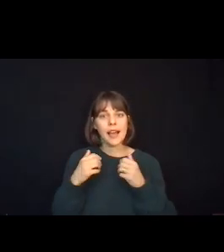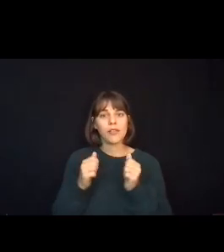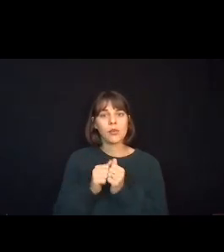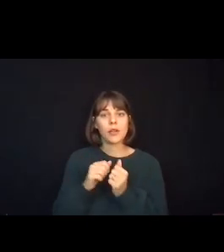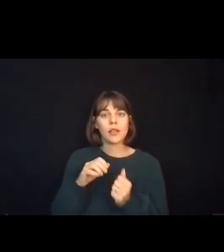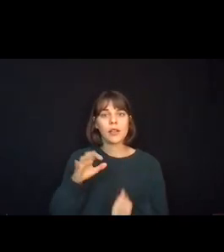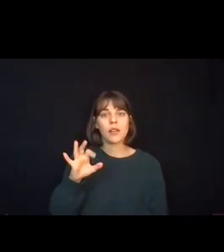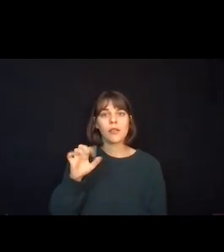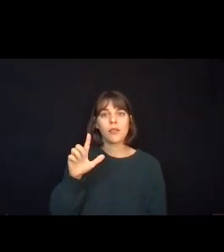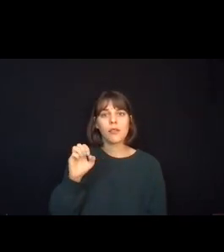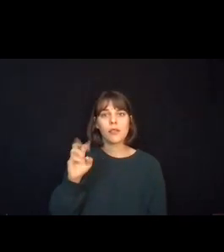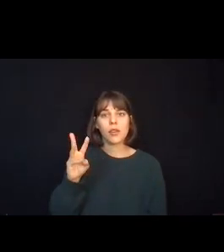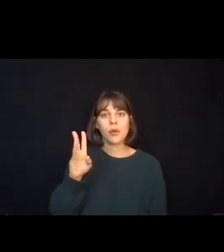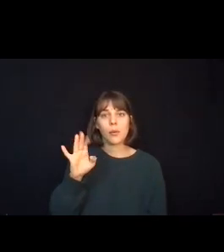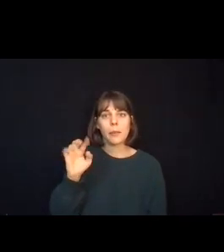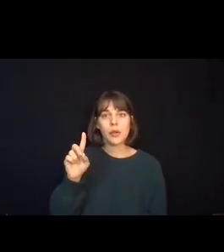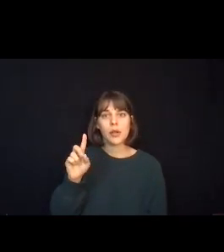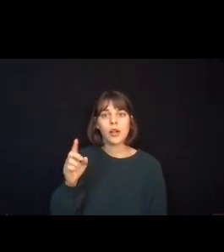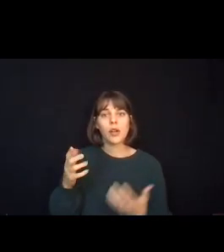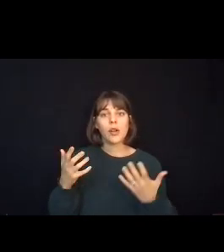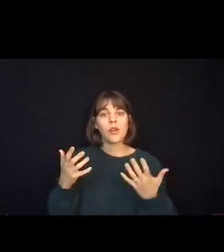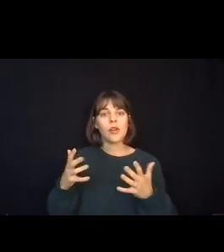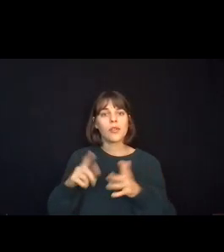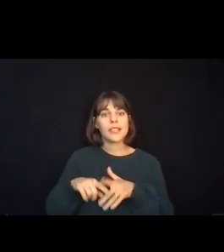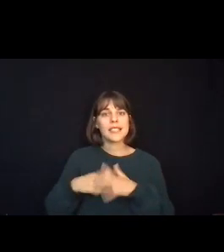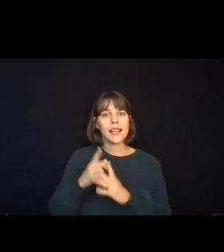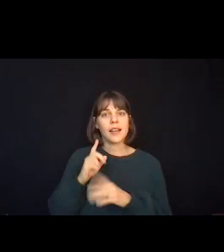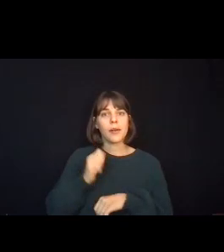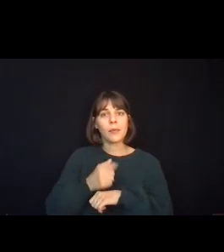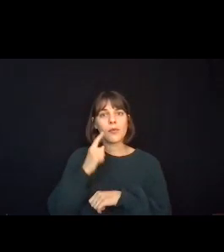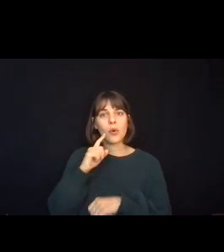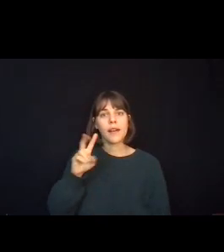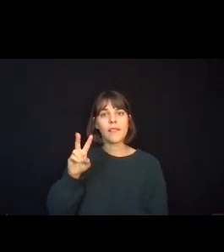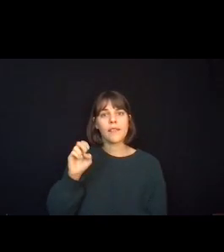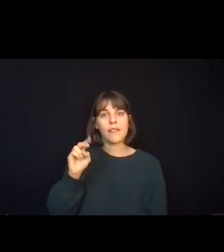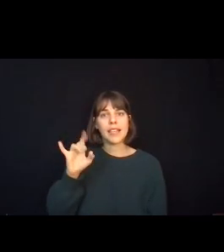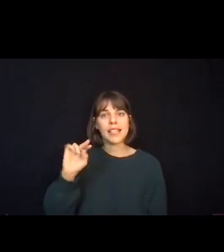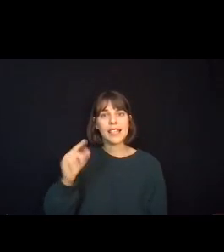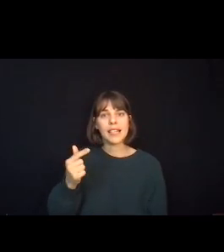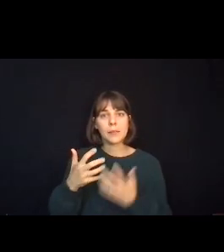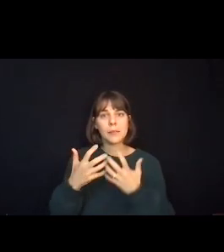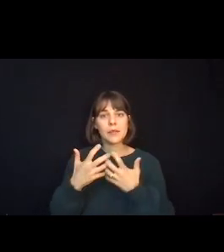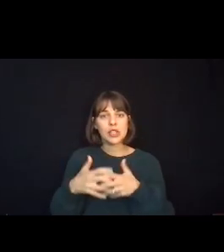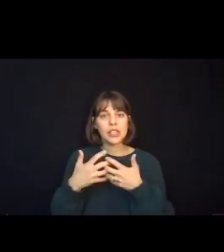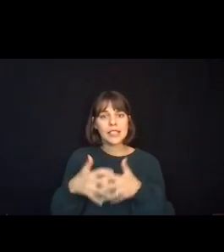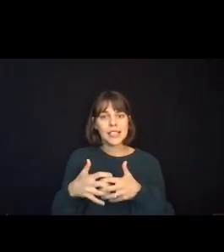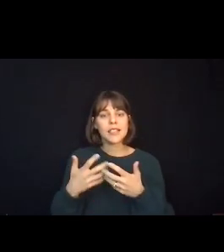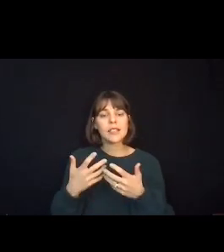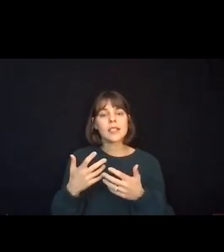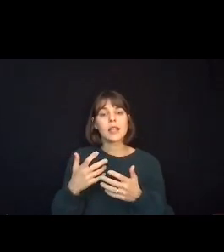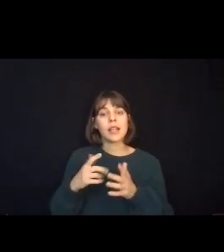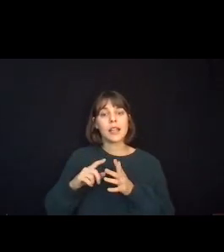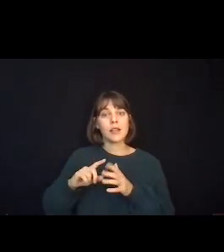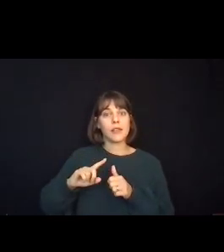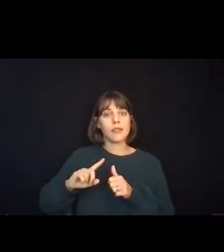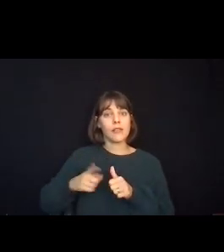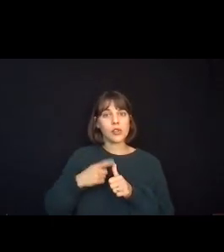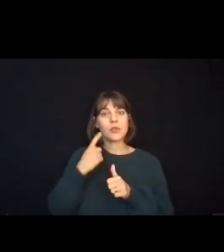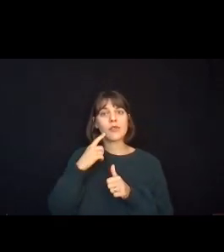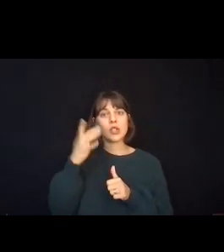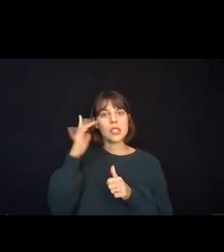and initially it was set up for our fair vending machines and the initial purchase of smart cards, where we got $400,000 to start the